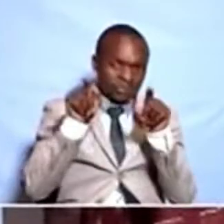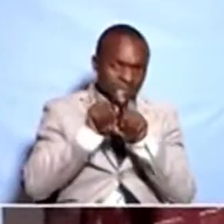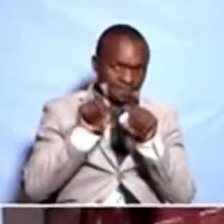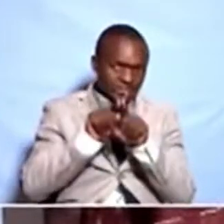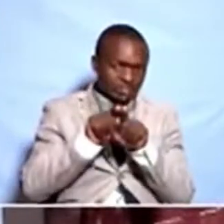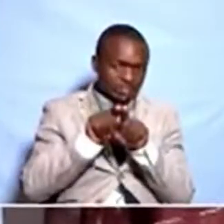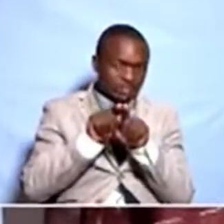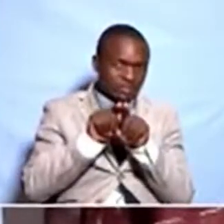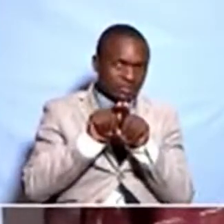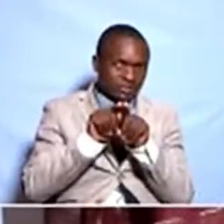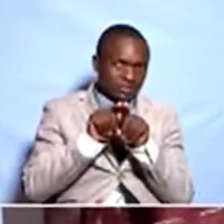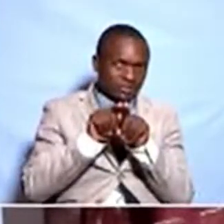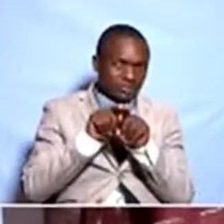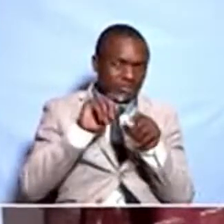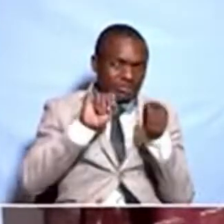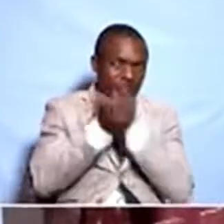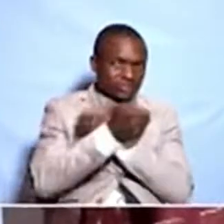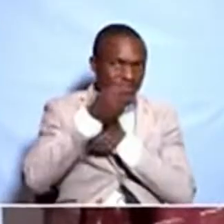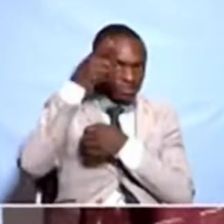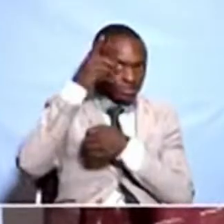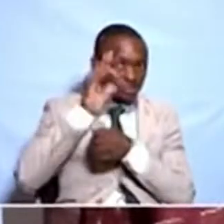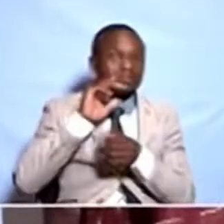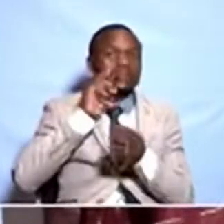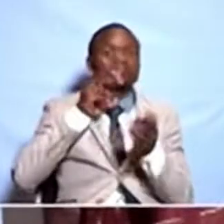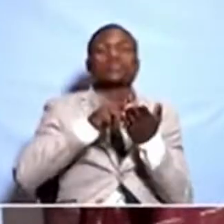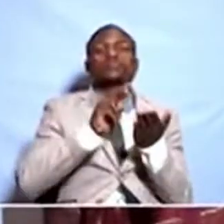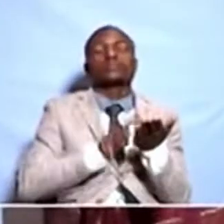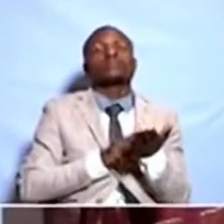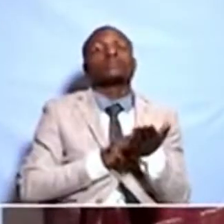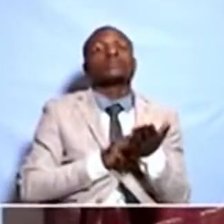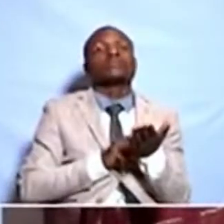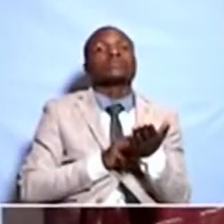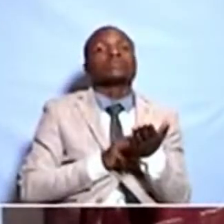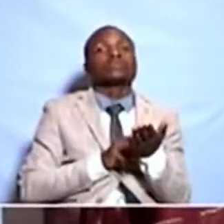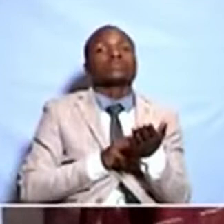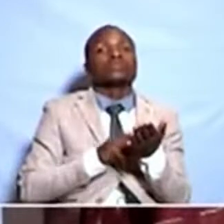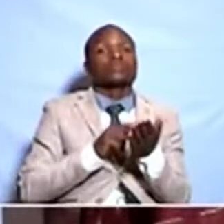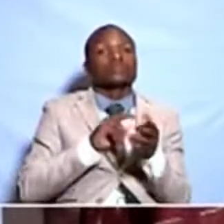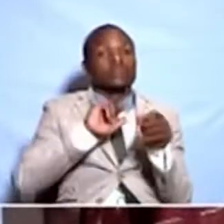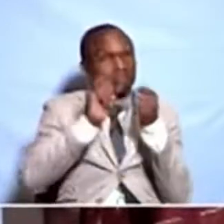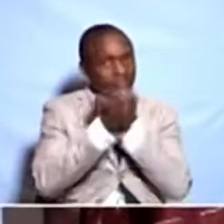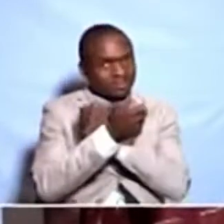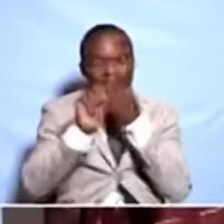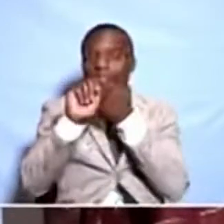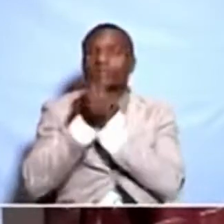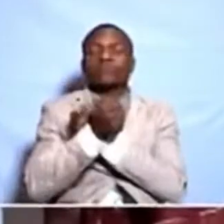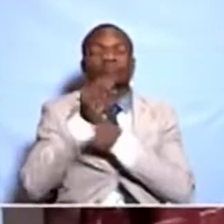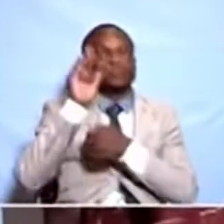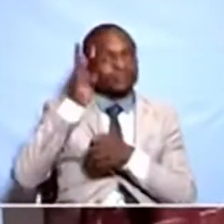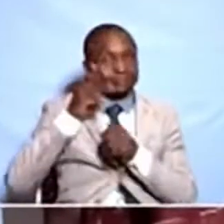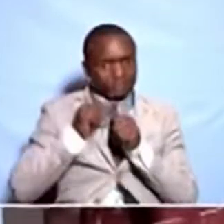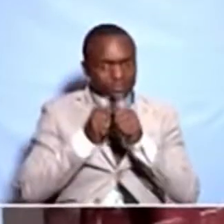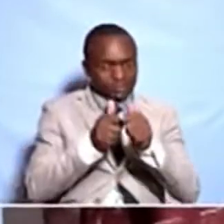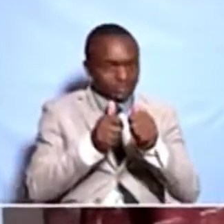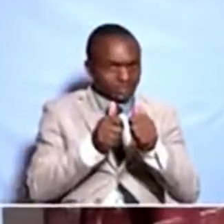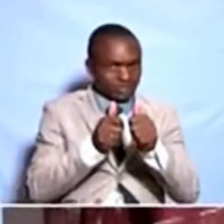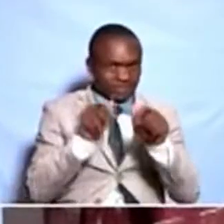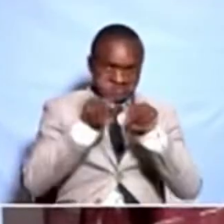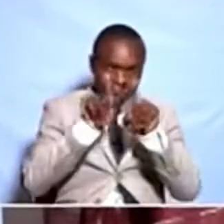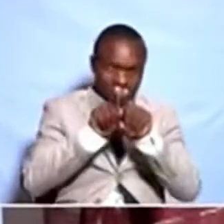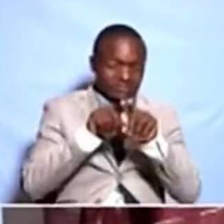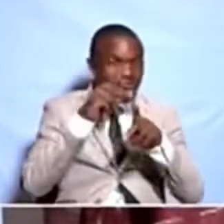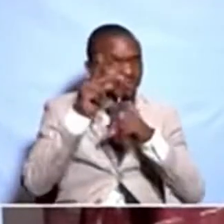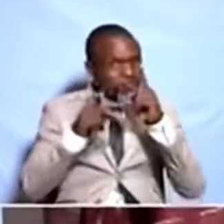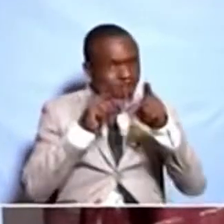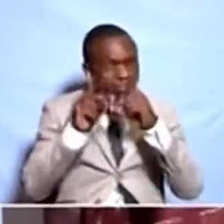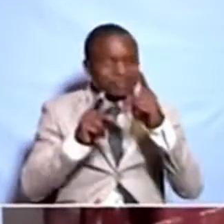be reported, and the changes that will be done will also follow the same process of